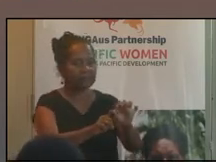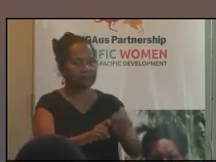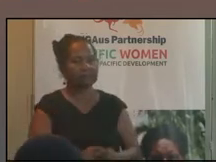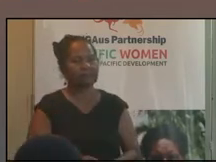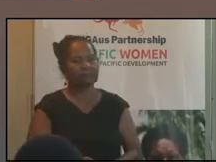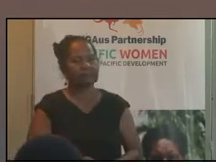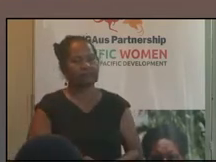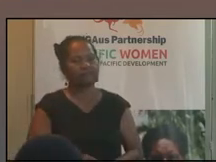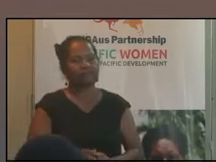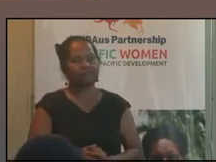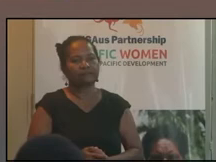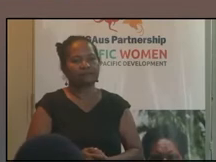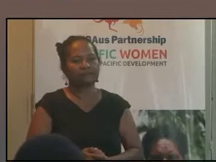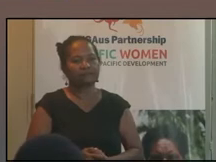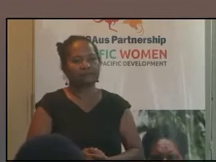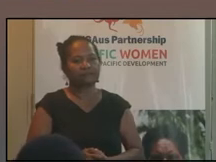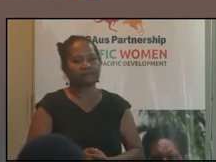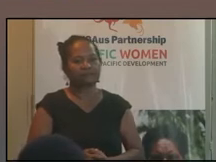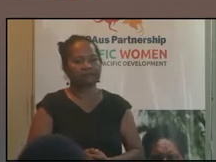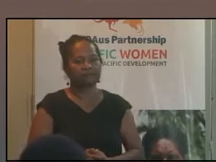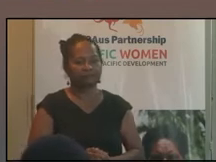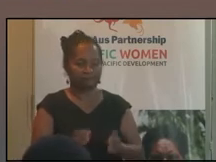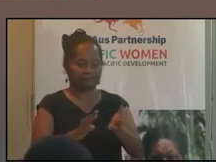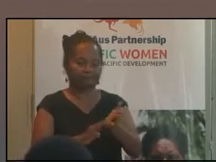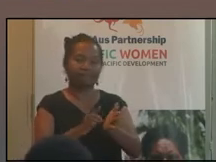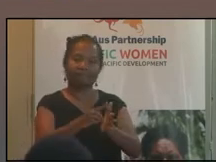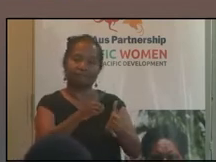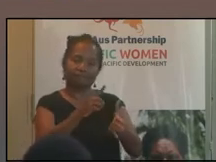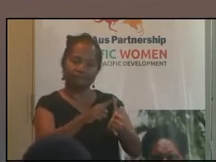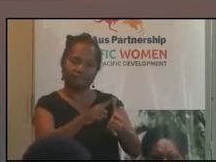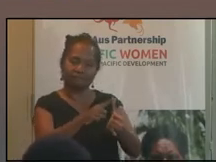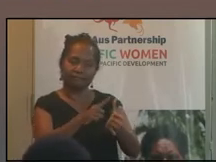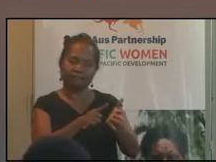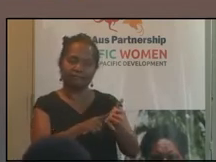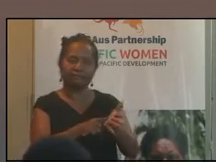Honourable Mayor Low Isaac.